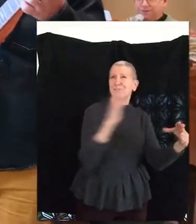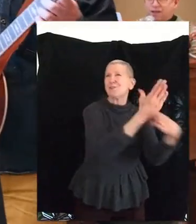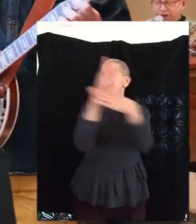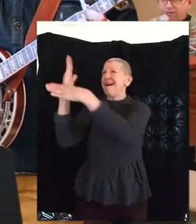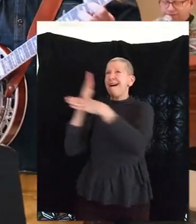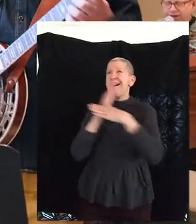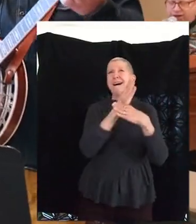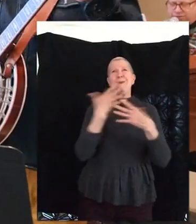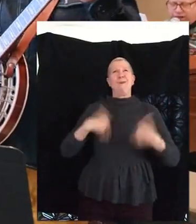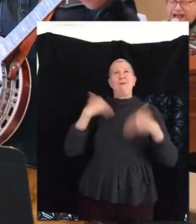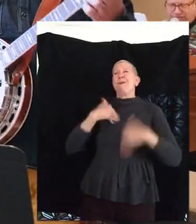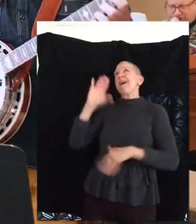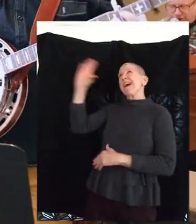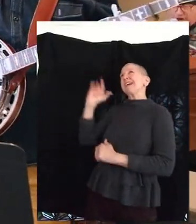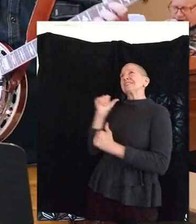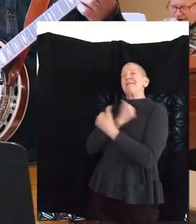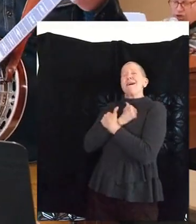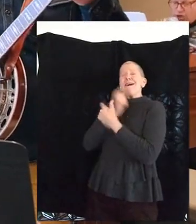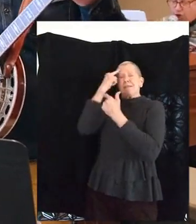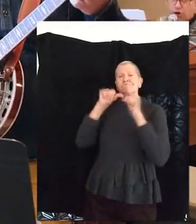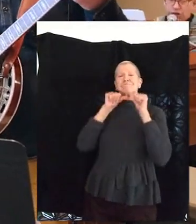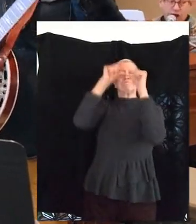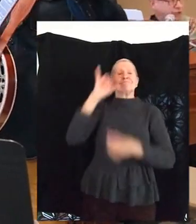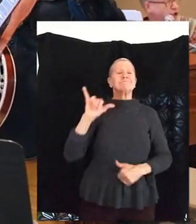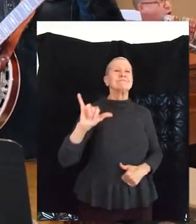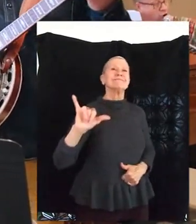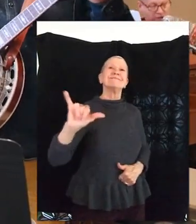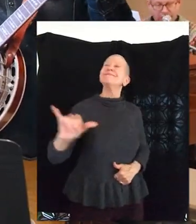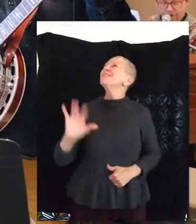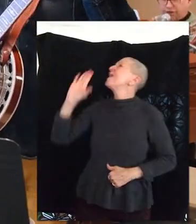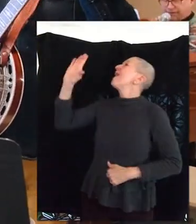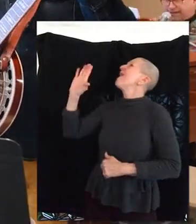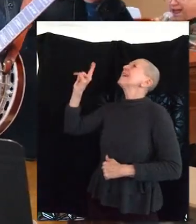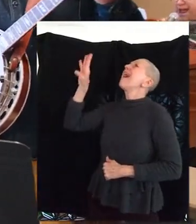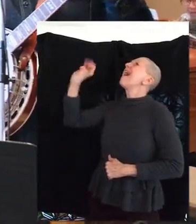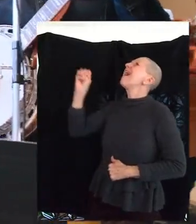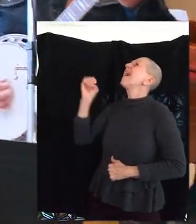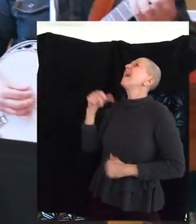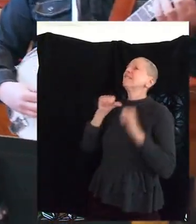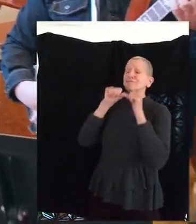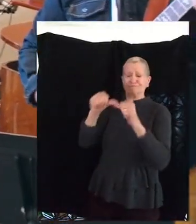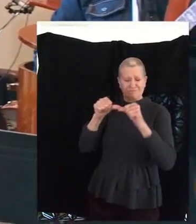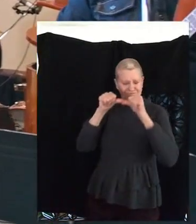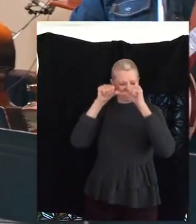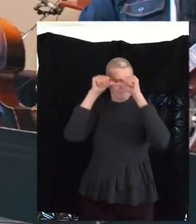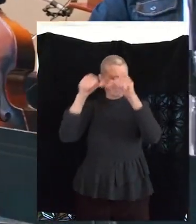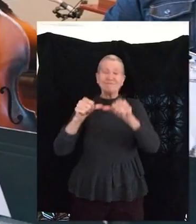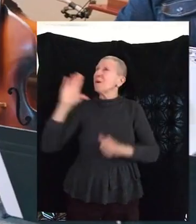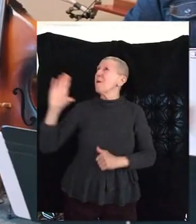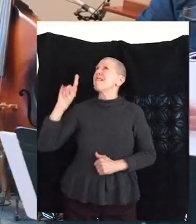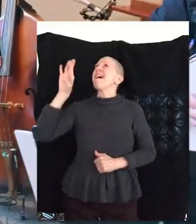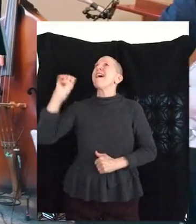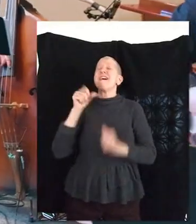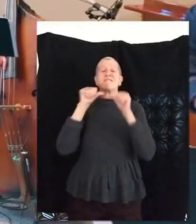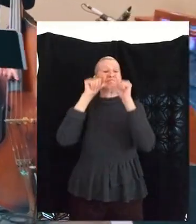God's love is everlasting. Your love is lasting. Your love